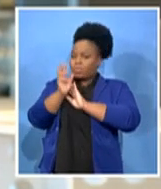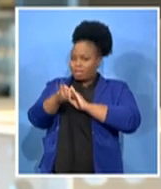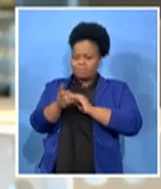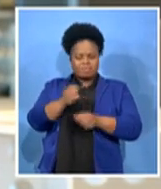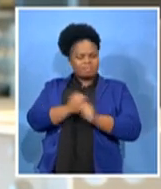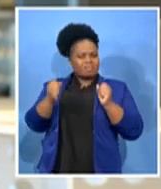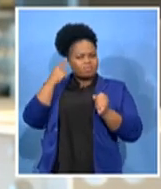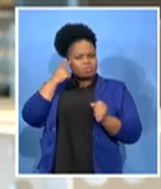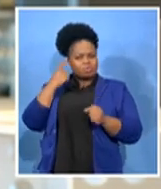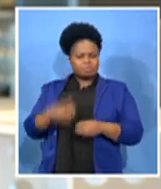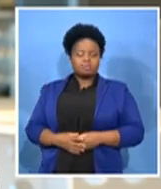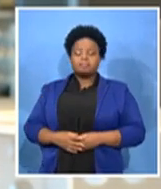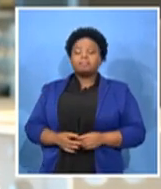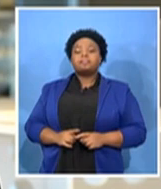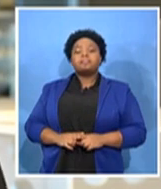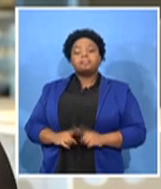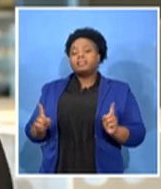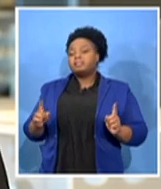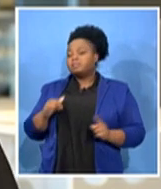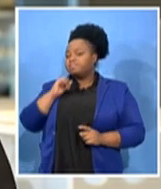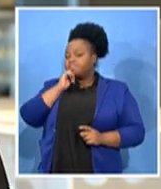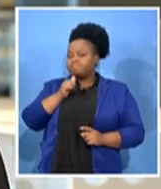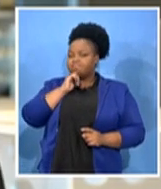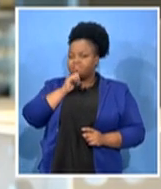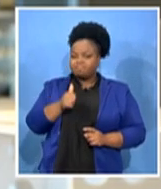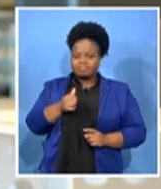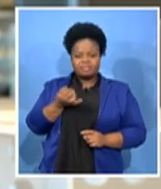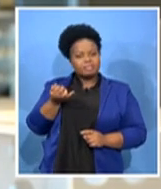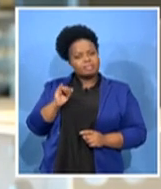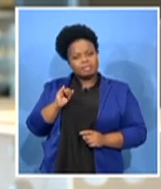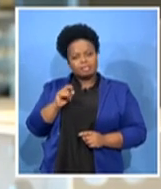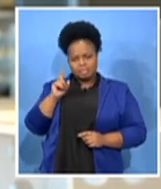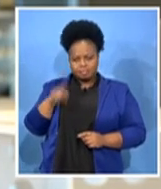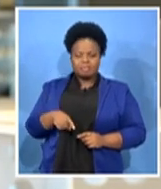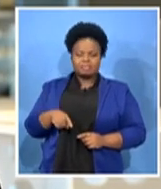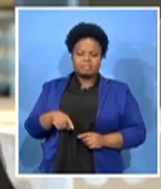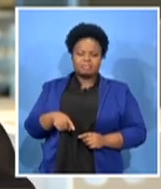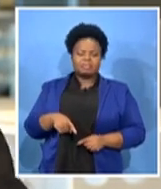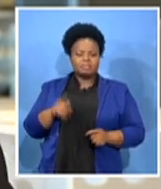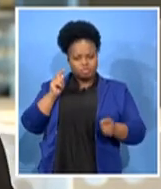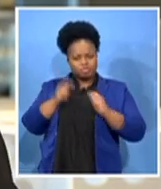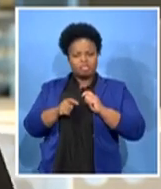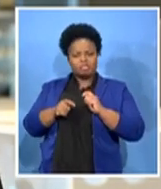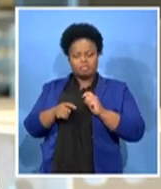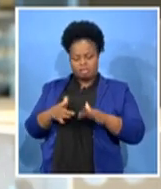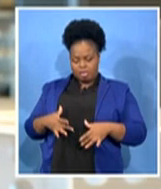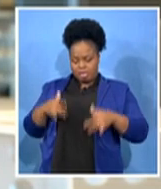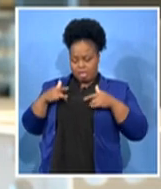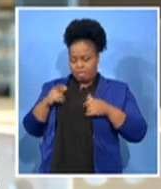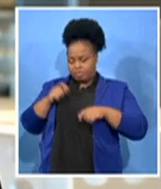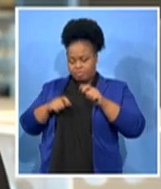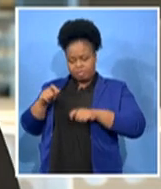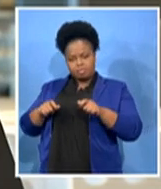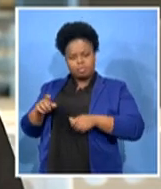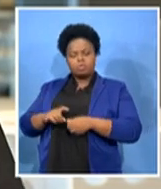may, they still need to be able to change the quality of lives of the people. You have to do it differently.